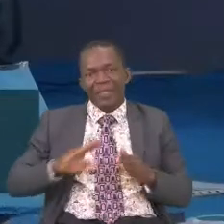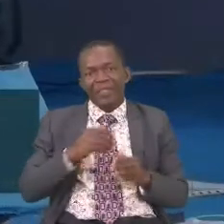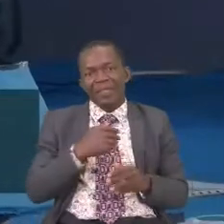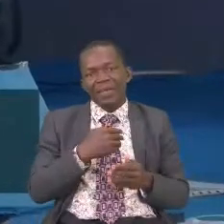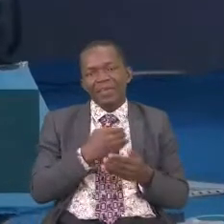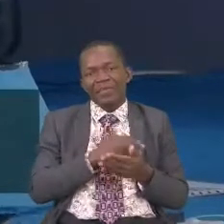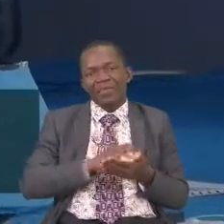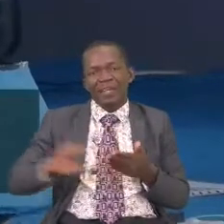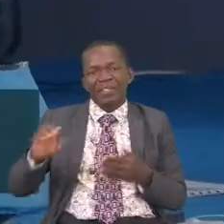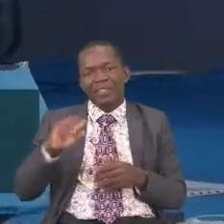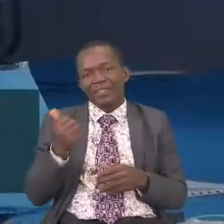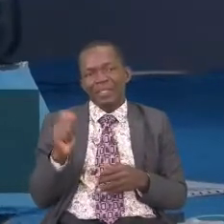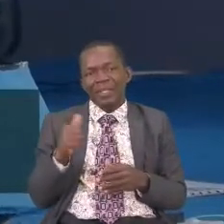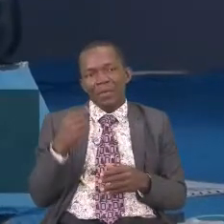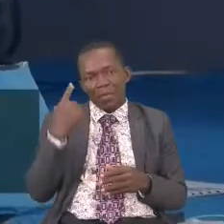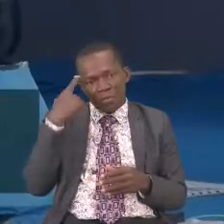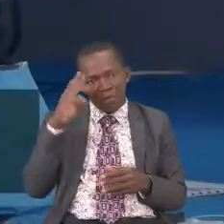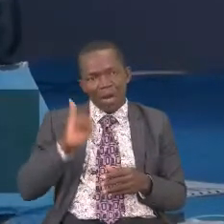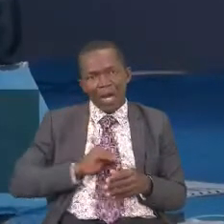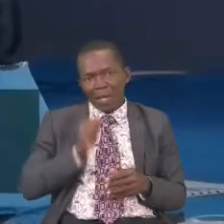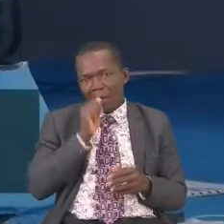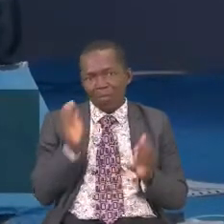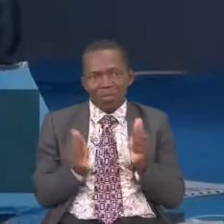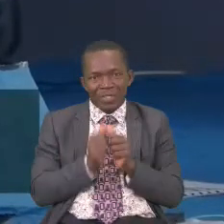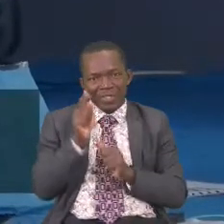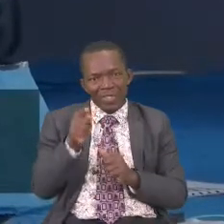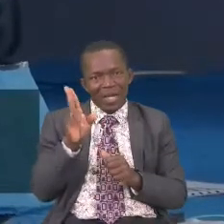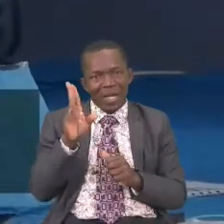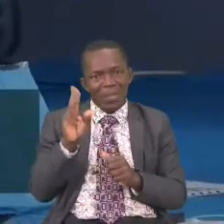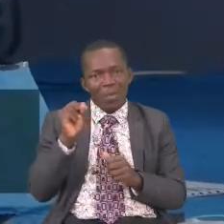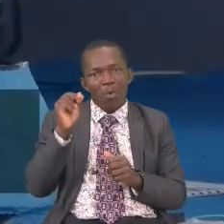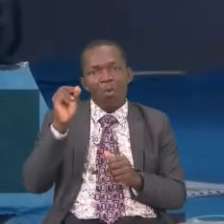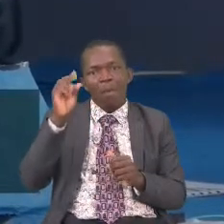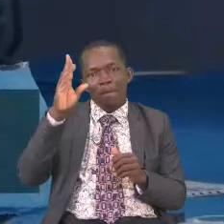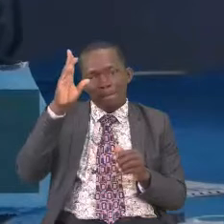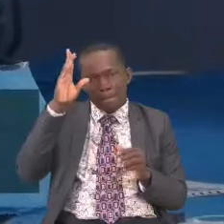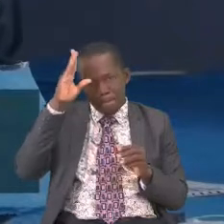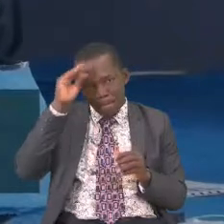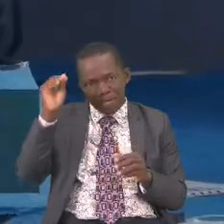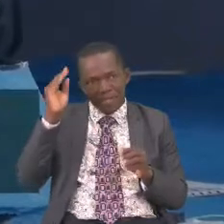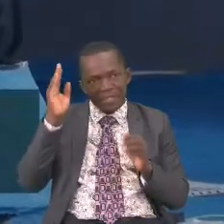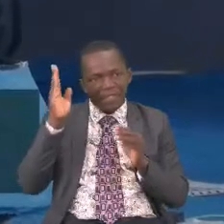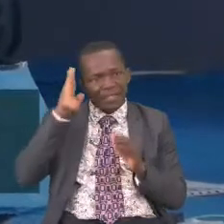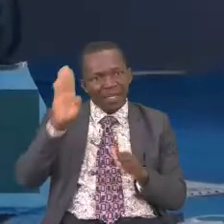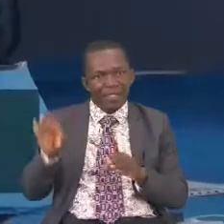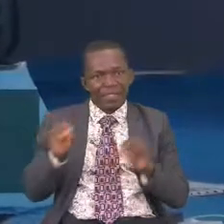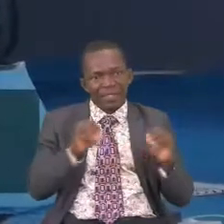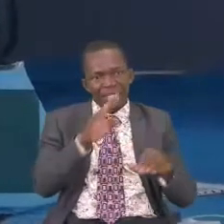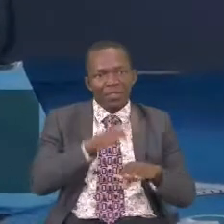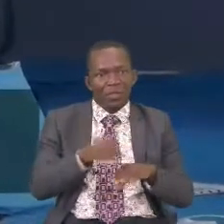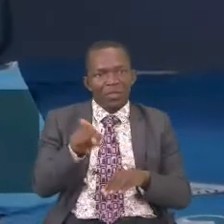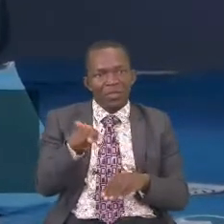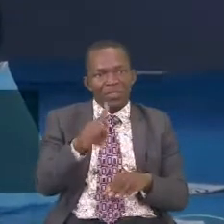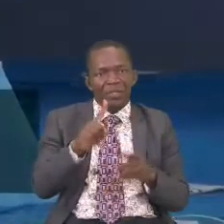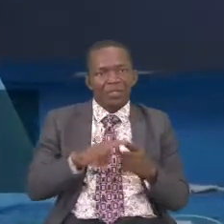"For I am with thee, and no man shall set on thee to